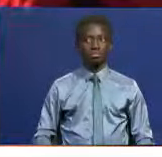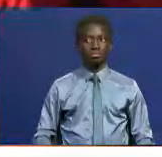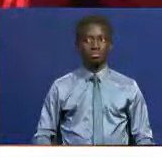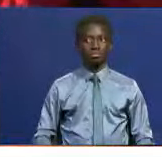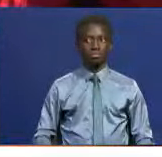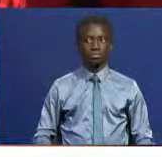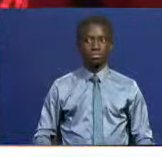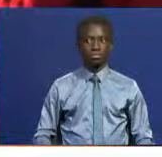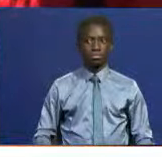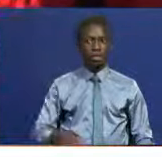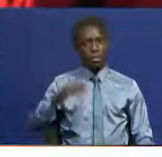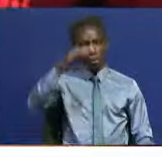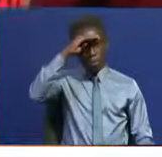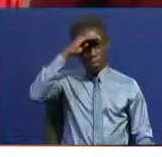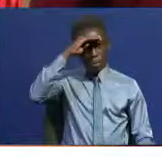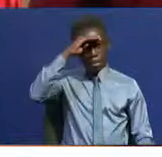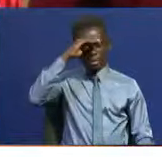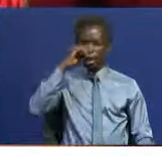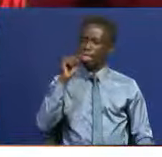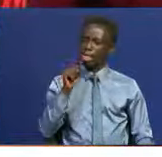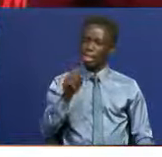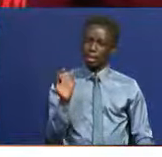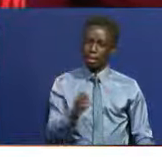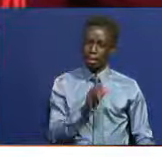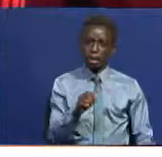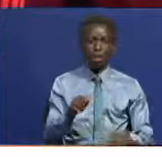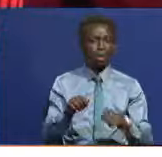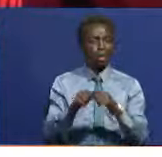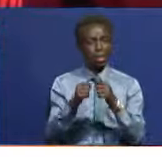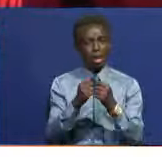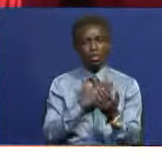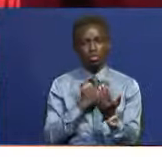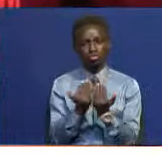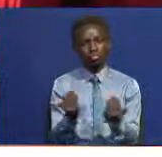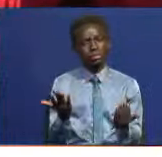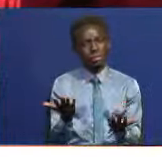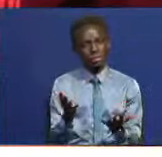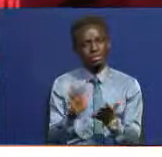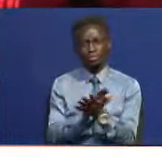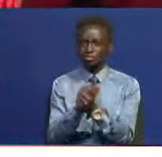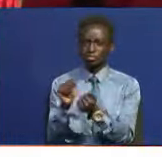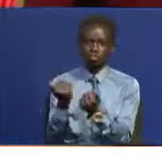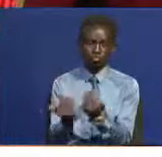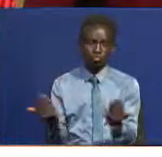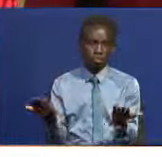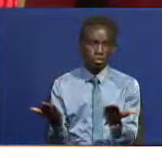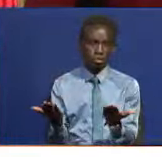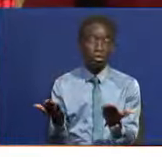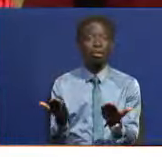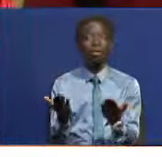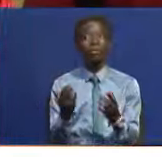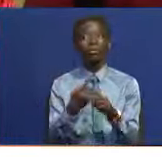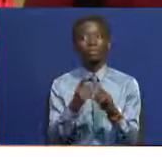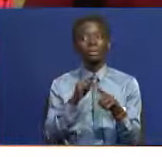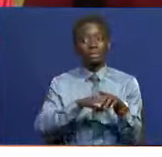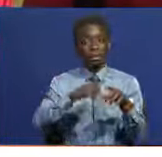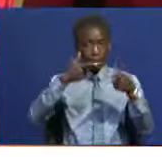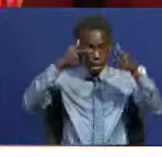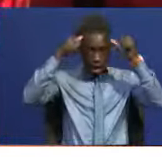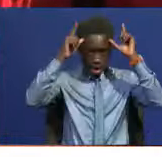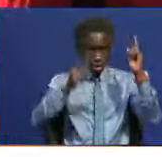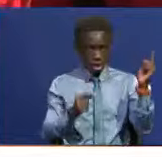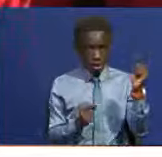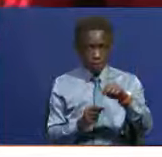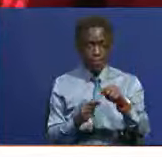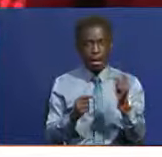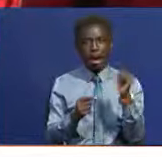Pombe imesumbua watoto wetu sana. Kila kaunti imekuwa ni shida ni pombe, lakini hii ng'ombe kikuja inakuja